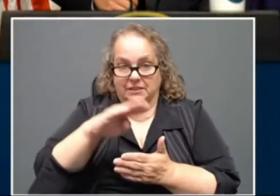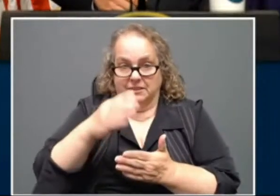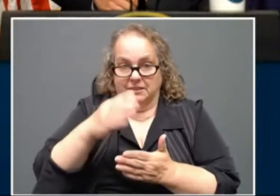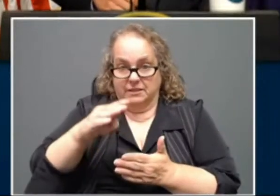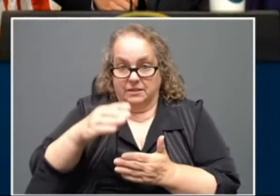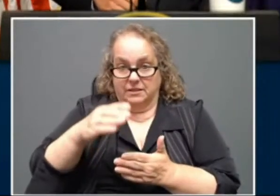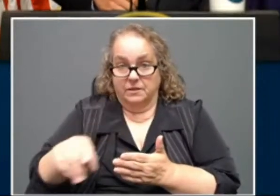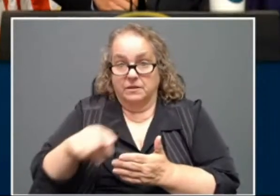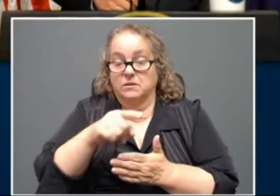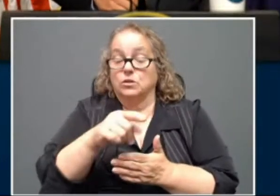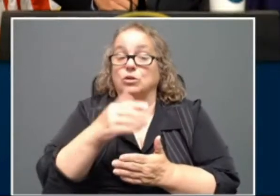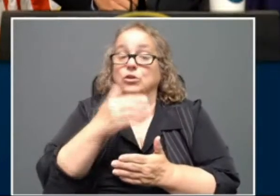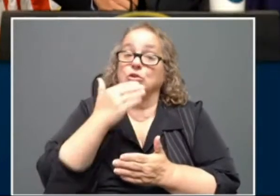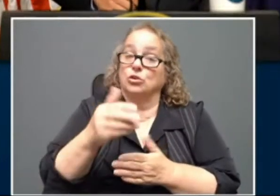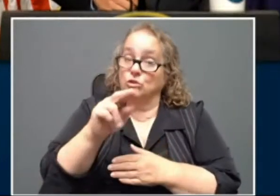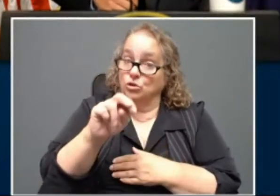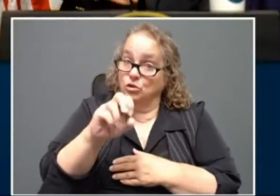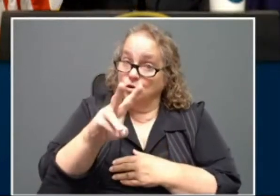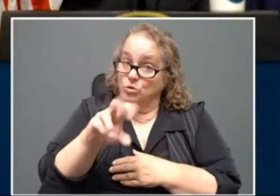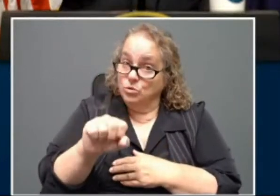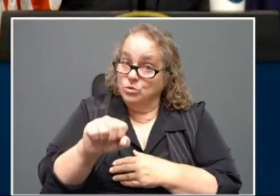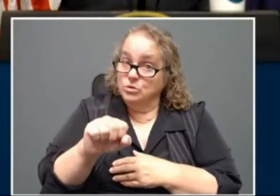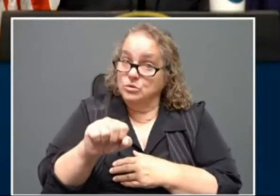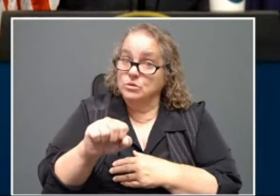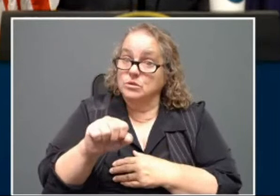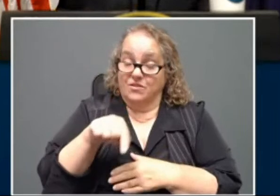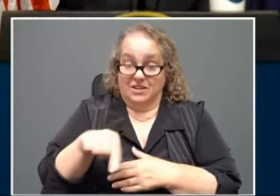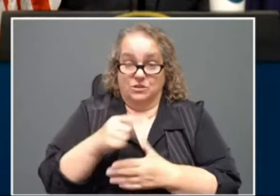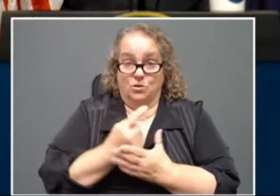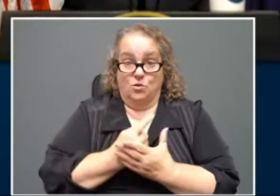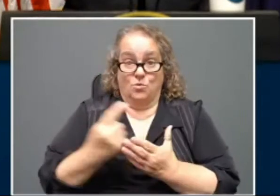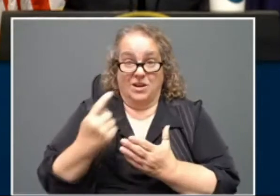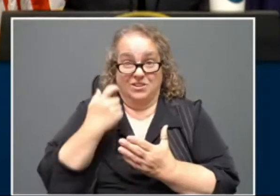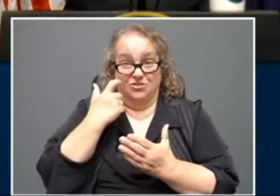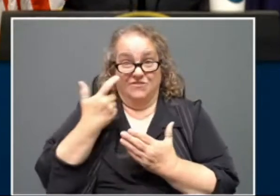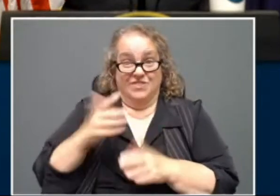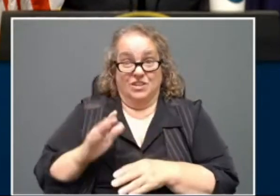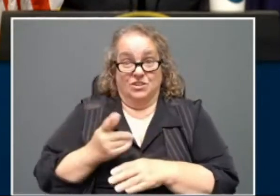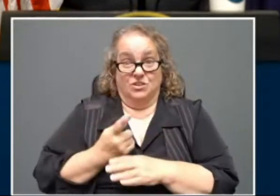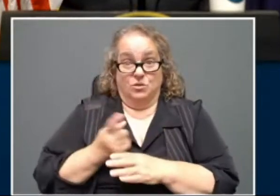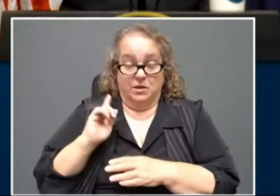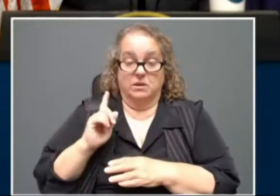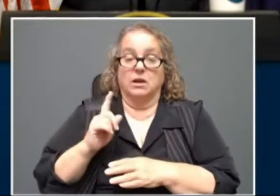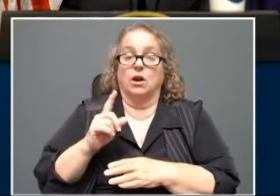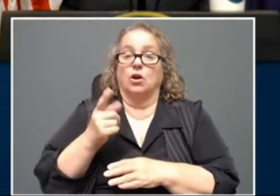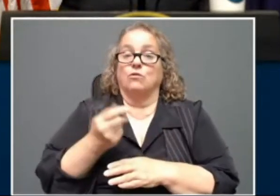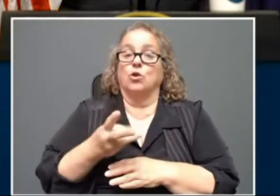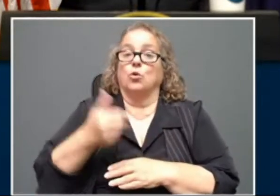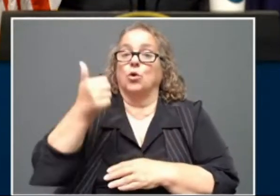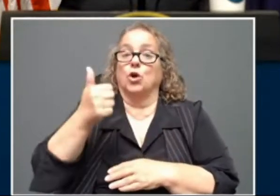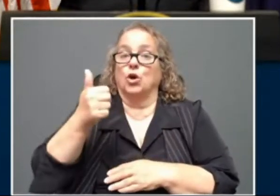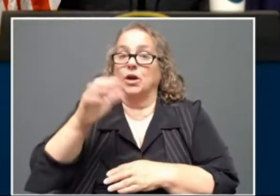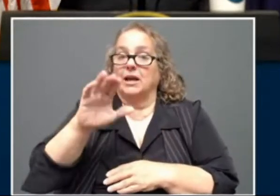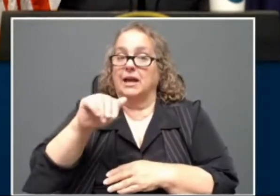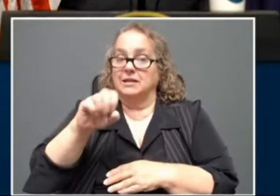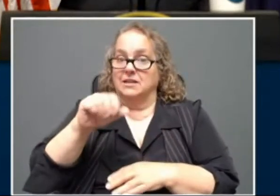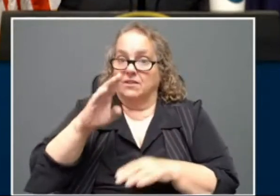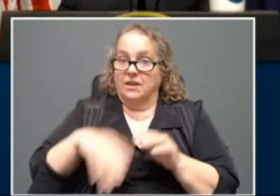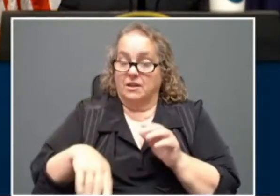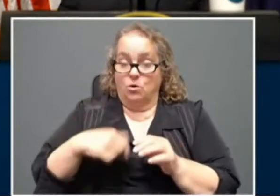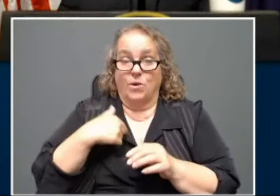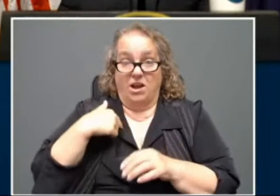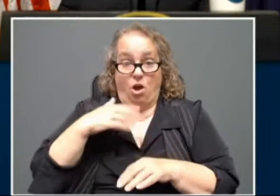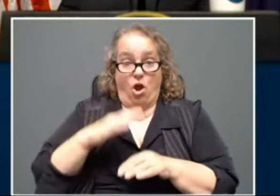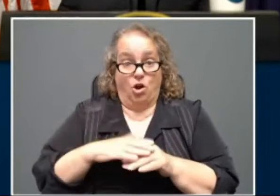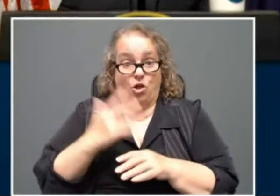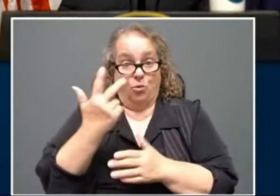good news, this week that we just finished had fewer cases than the one before. We're actually on a 3-week